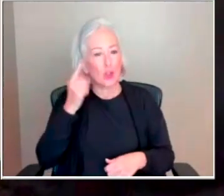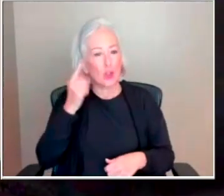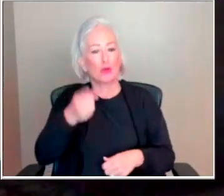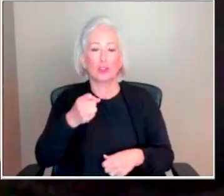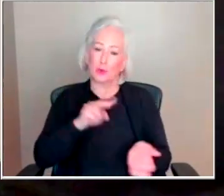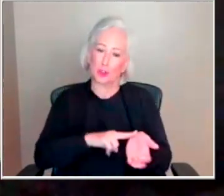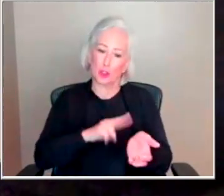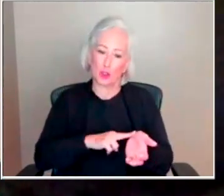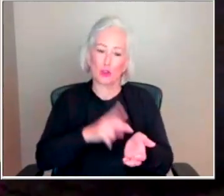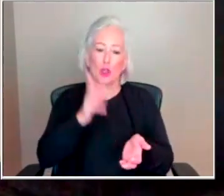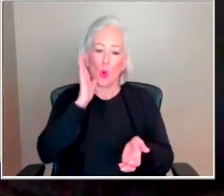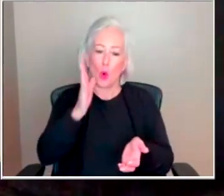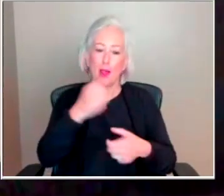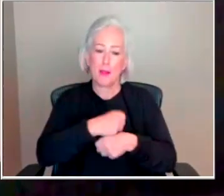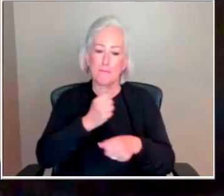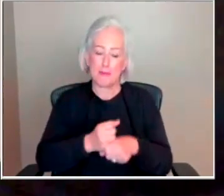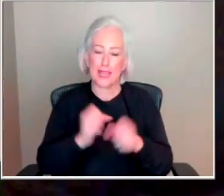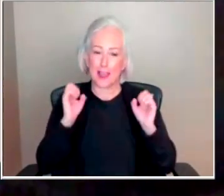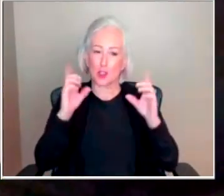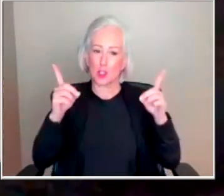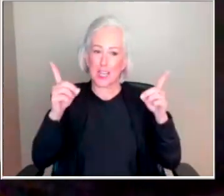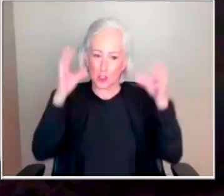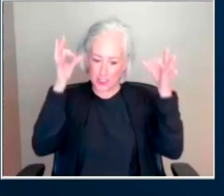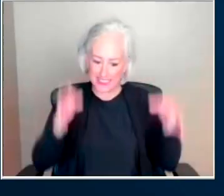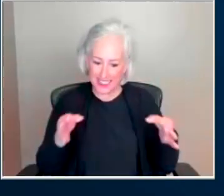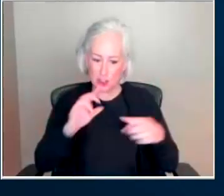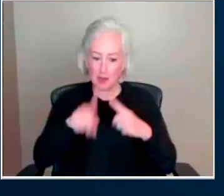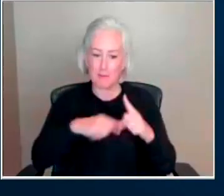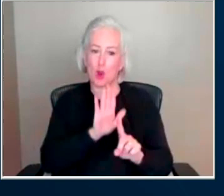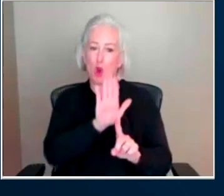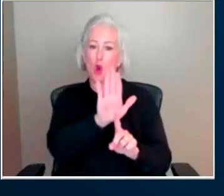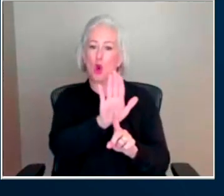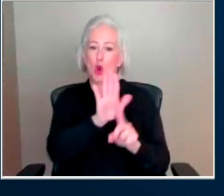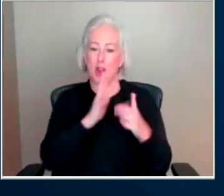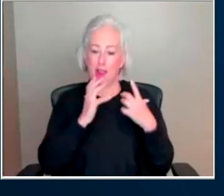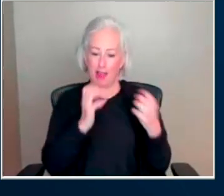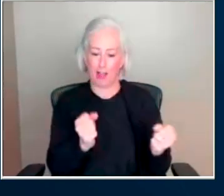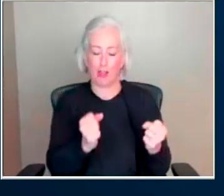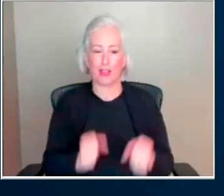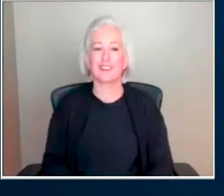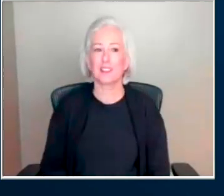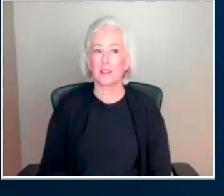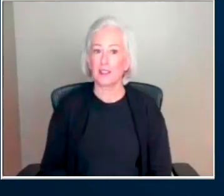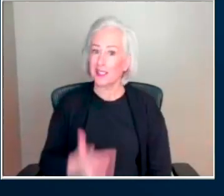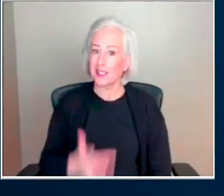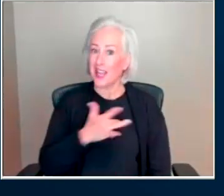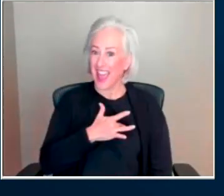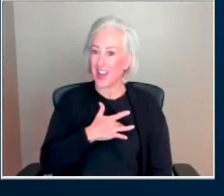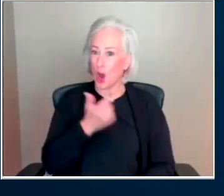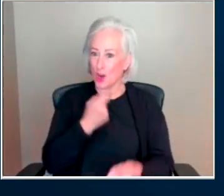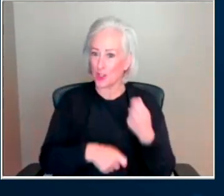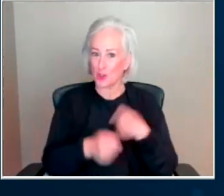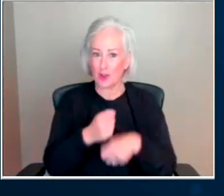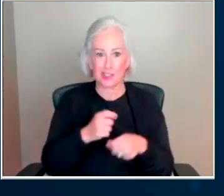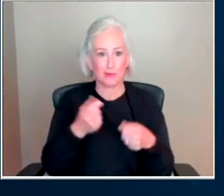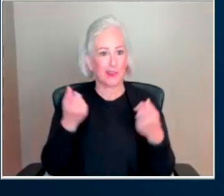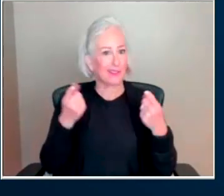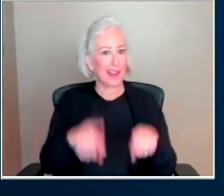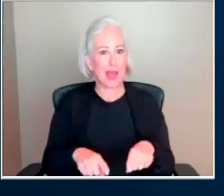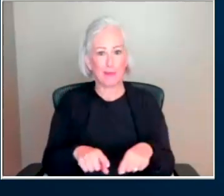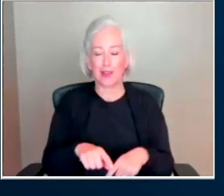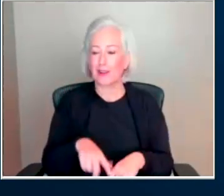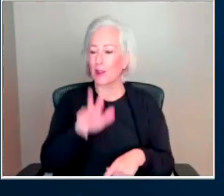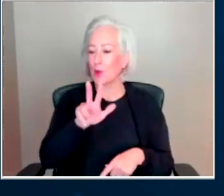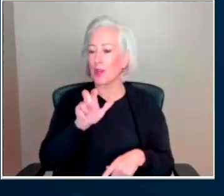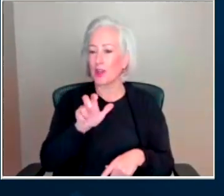decision on what to do with her own health care. Well, and heart transplants, they happen 365 days,